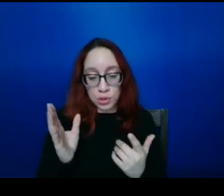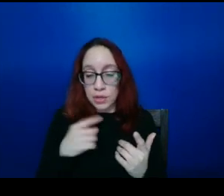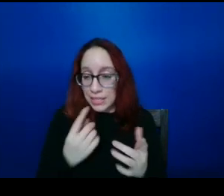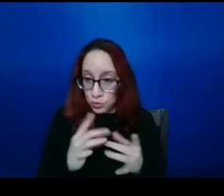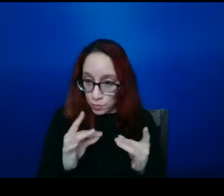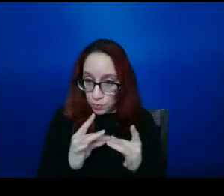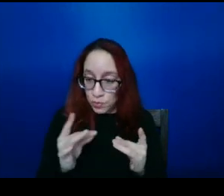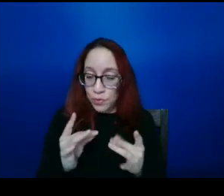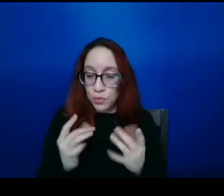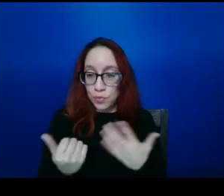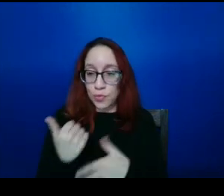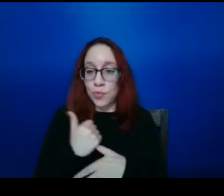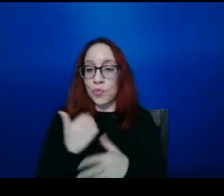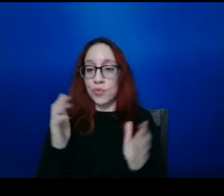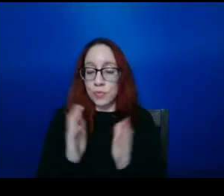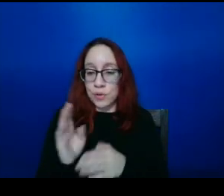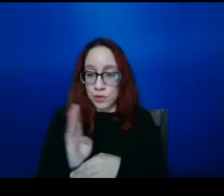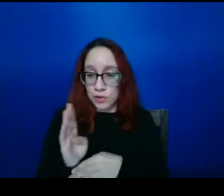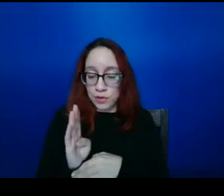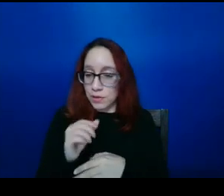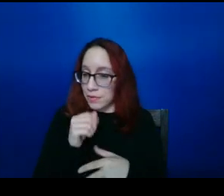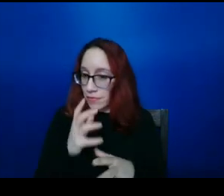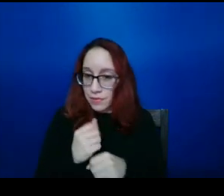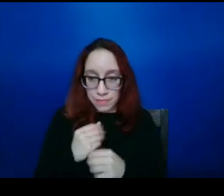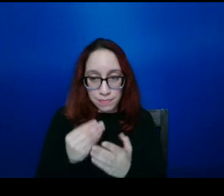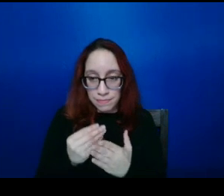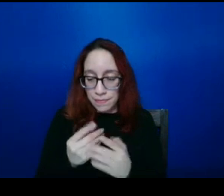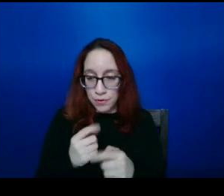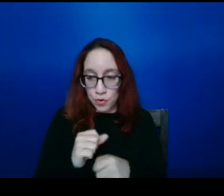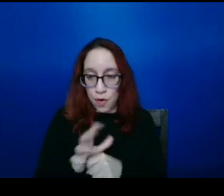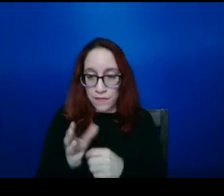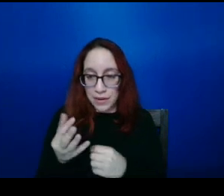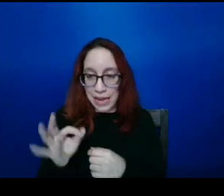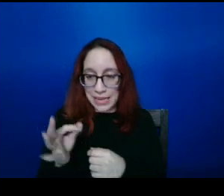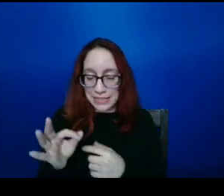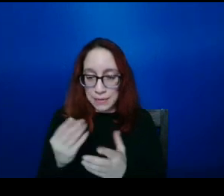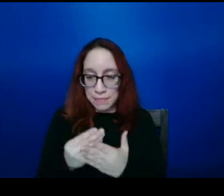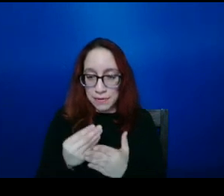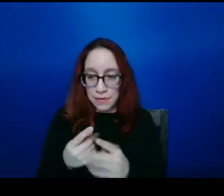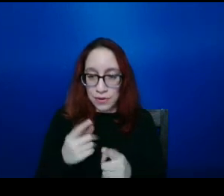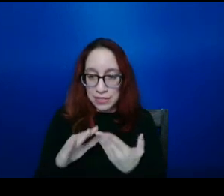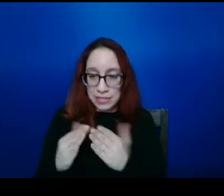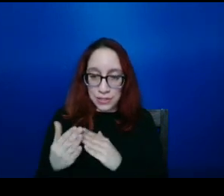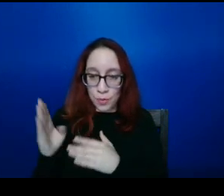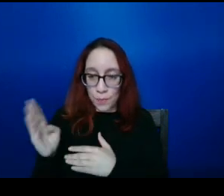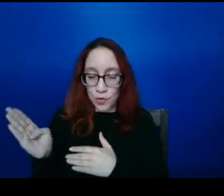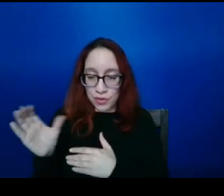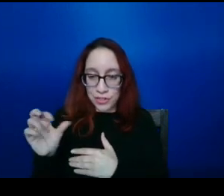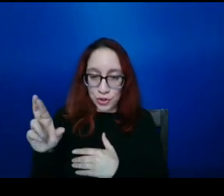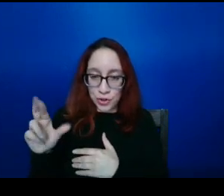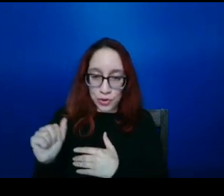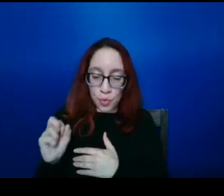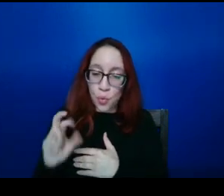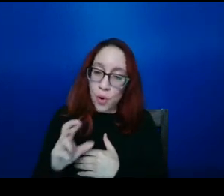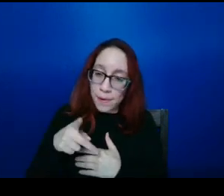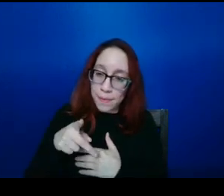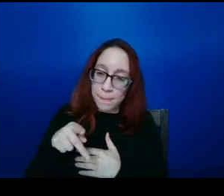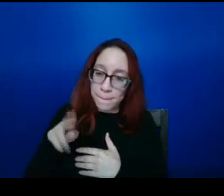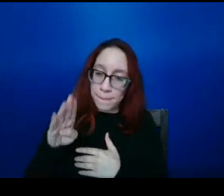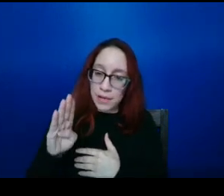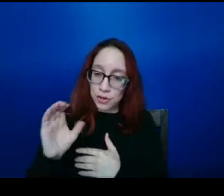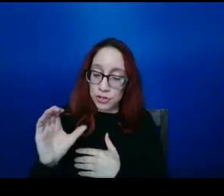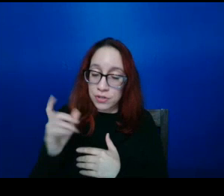Like I mentioned before, prioritizing small businesses that have not received any sort of COVID-19 relief from the city, from the Boynton Beach CRA, or for Palm Beach County.